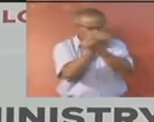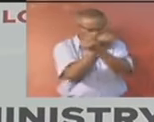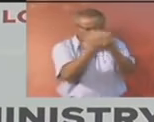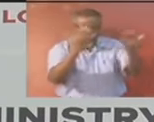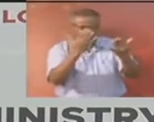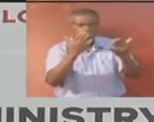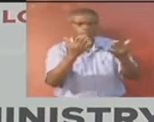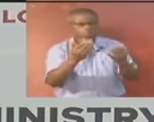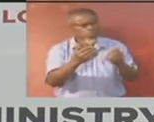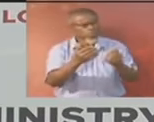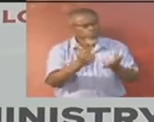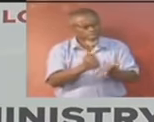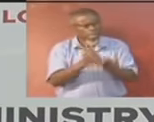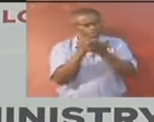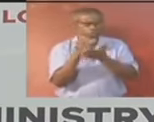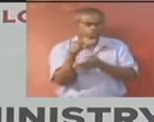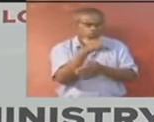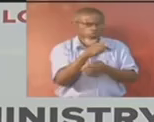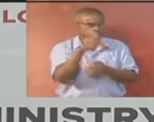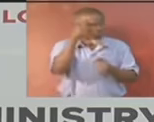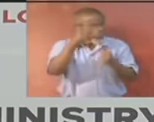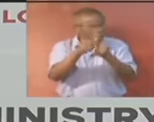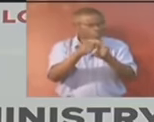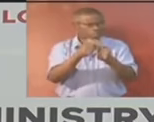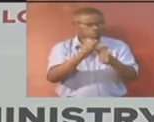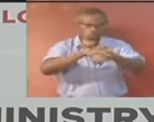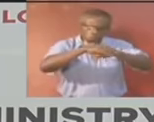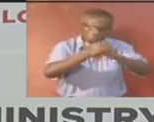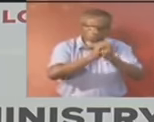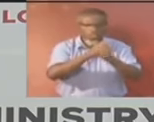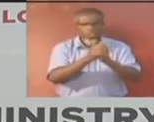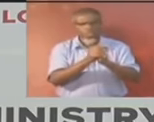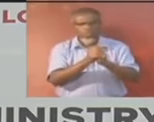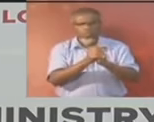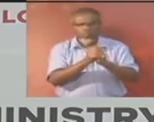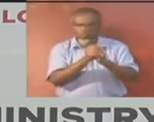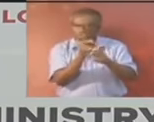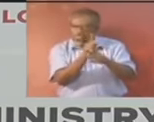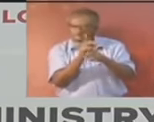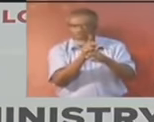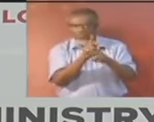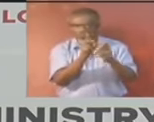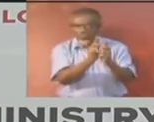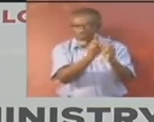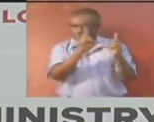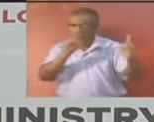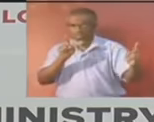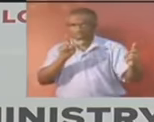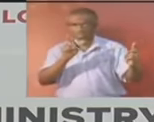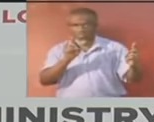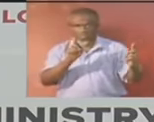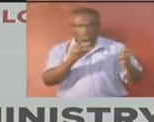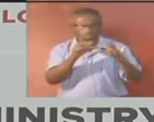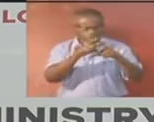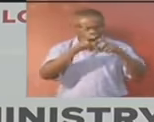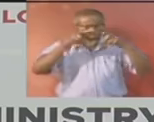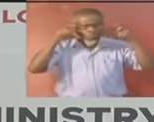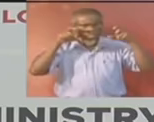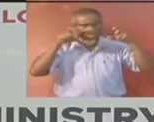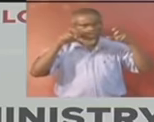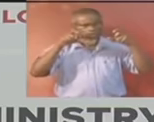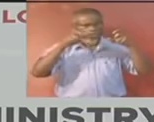You are reminded to wash your hands, watch your distance, and wear a mask over your mouth and nose when in